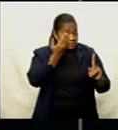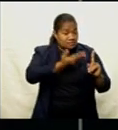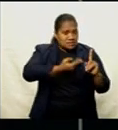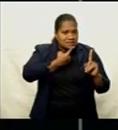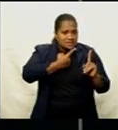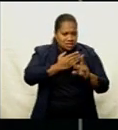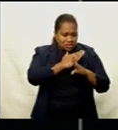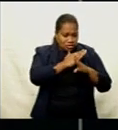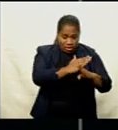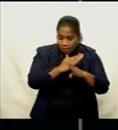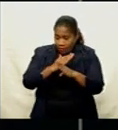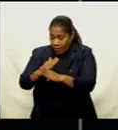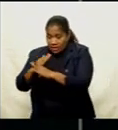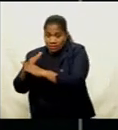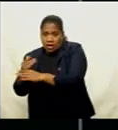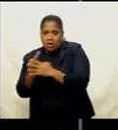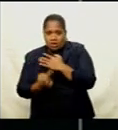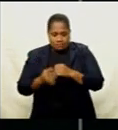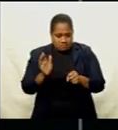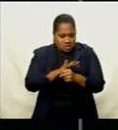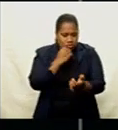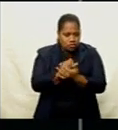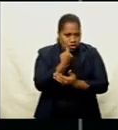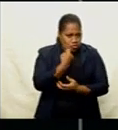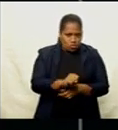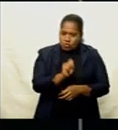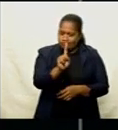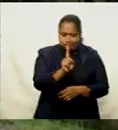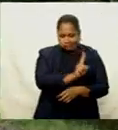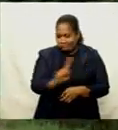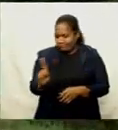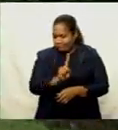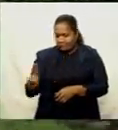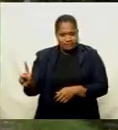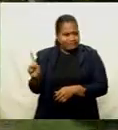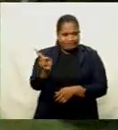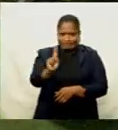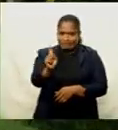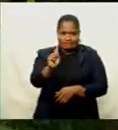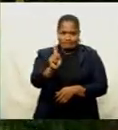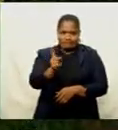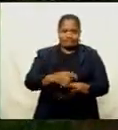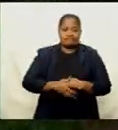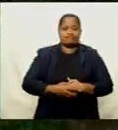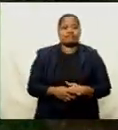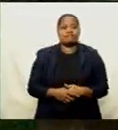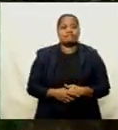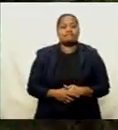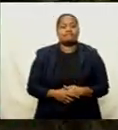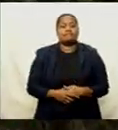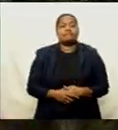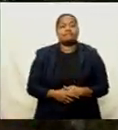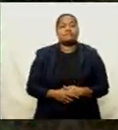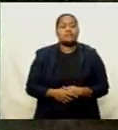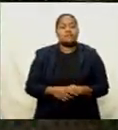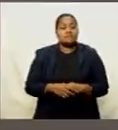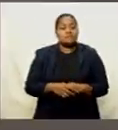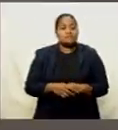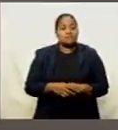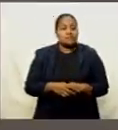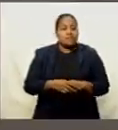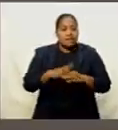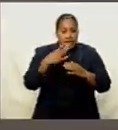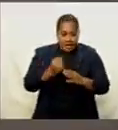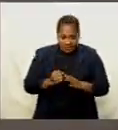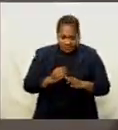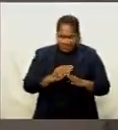ensure no one tries to leave the area. Sanya Nimboila reports. Crossings between Nandali and Hudi South that